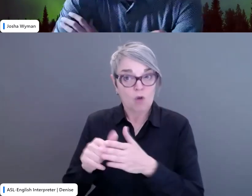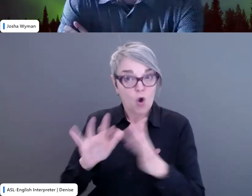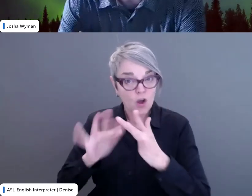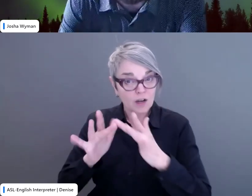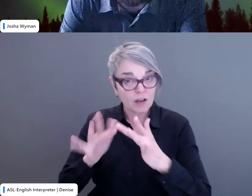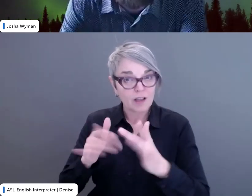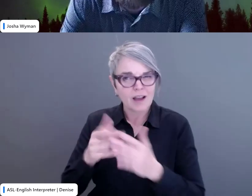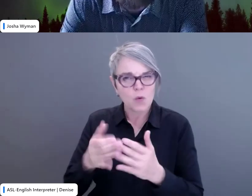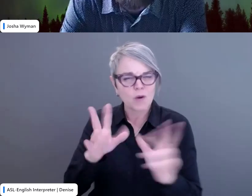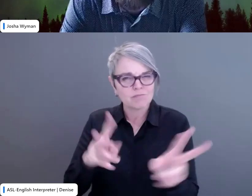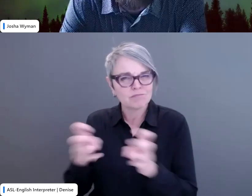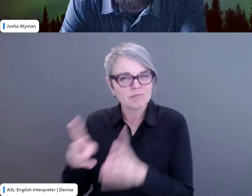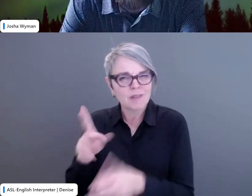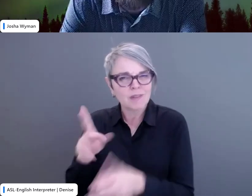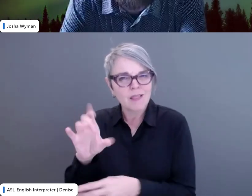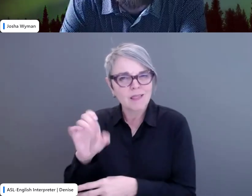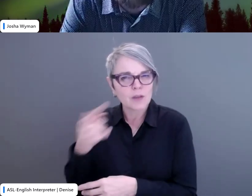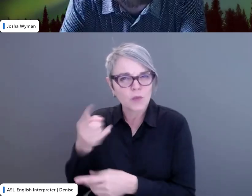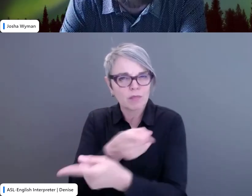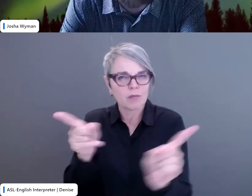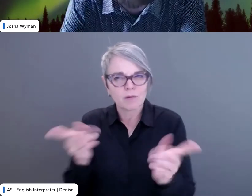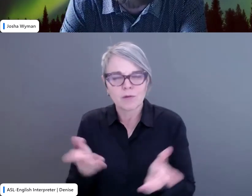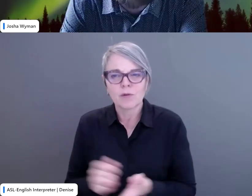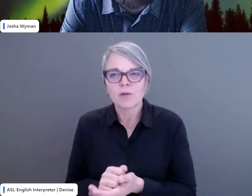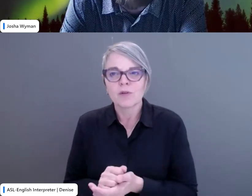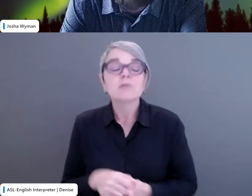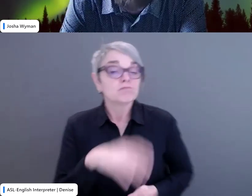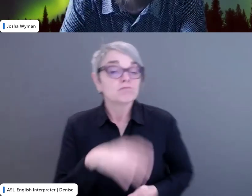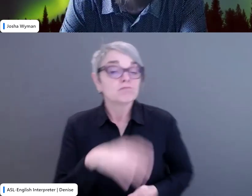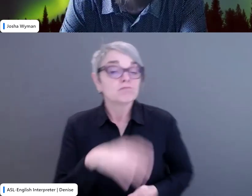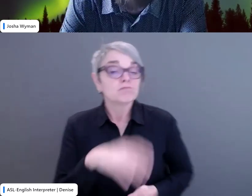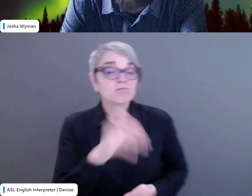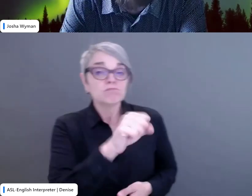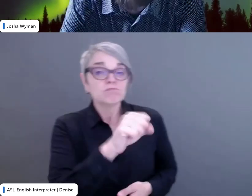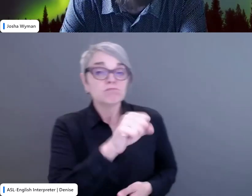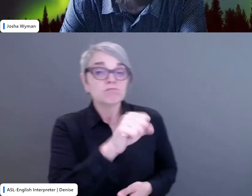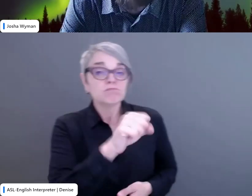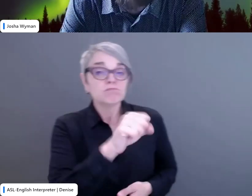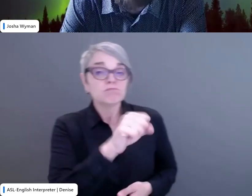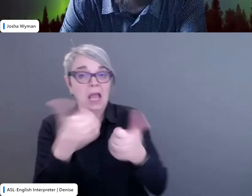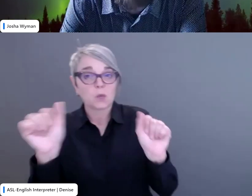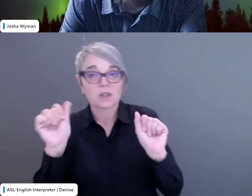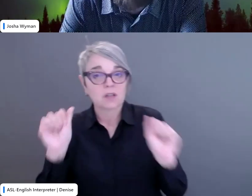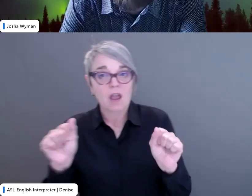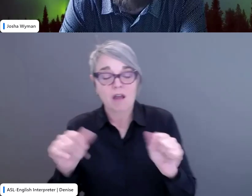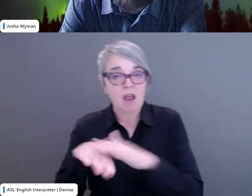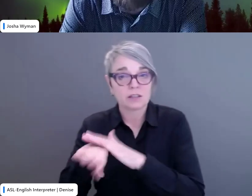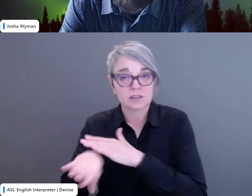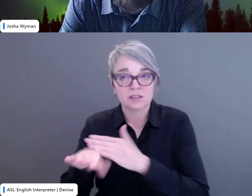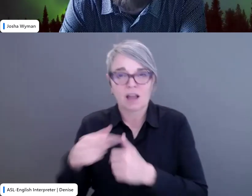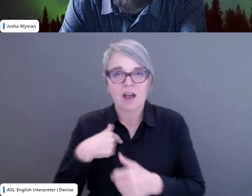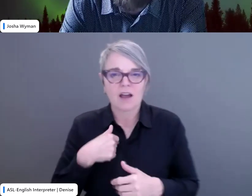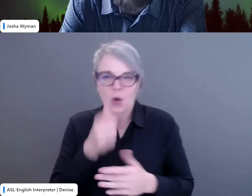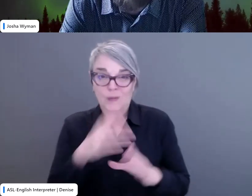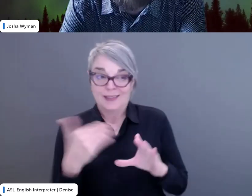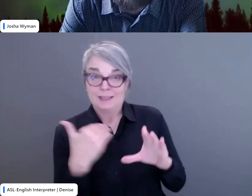be useful to some of them. Yes, they are publicly available. So what I can do is I can email you the links.